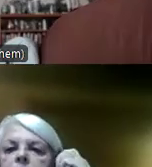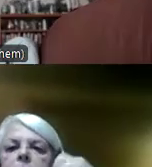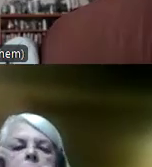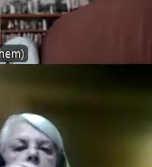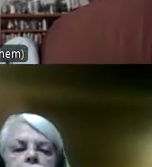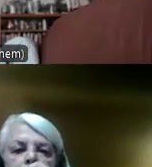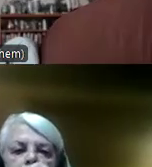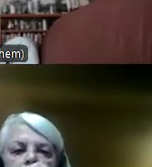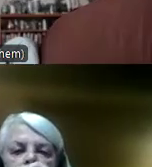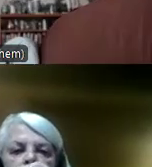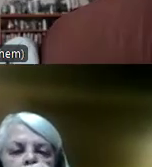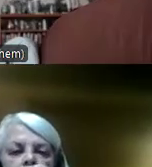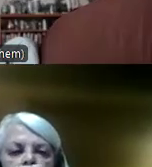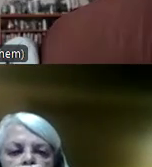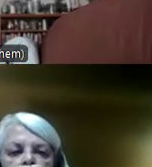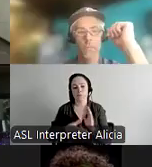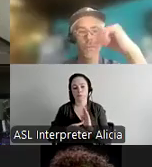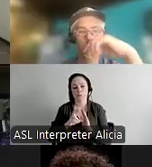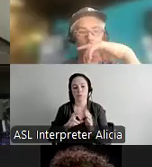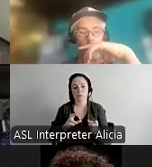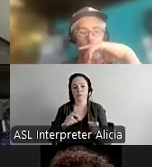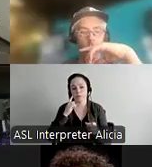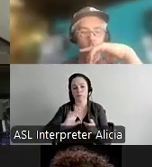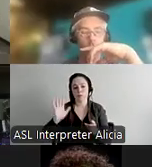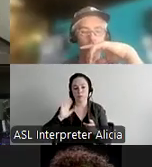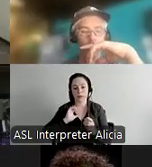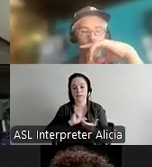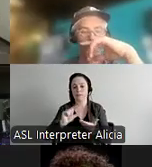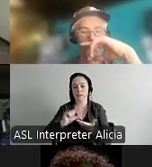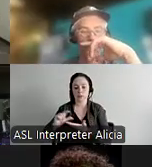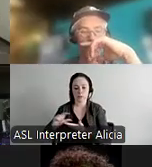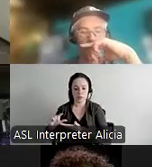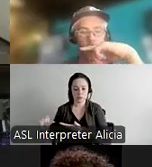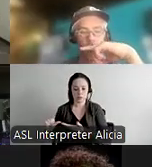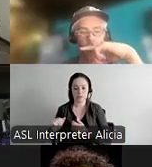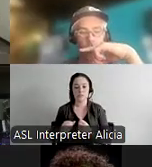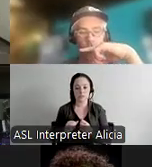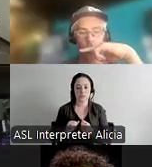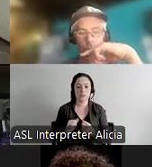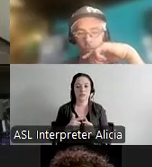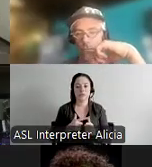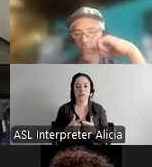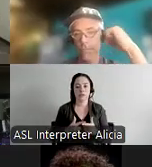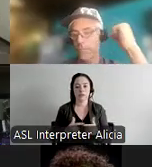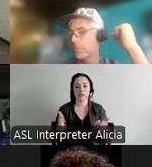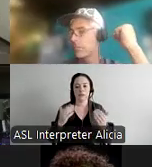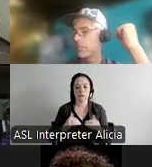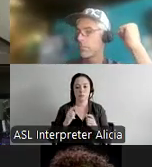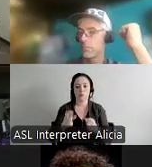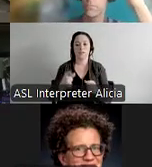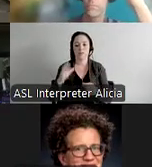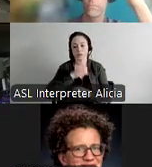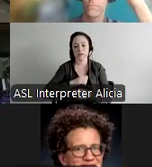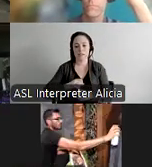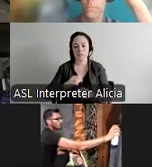today's meeting, I'm going to do an overview of past allocations, then give you the estimate of funding